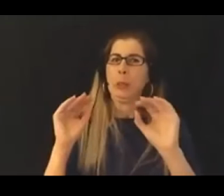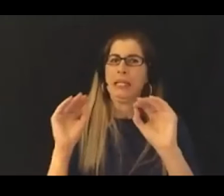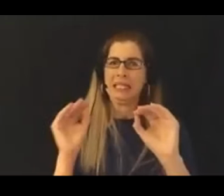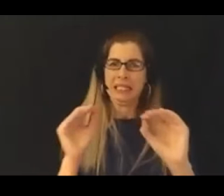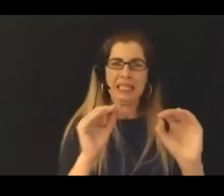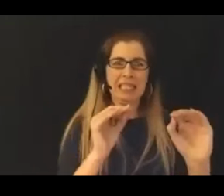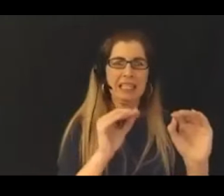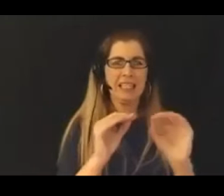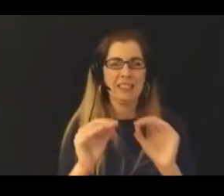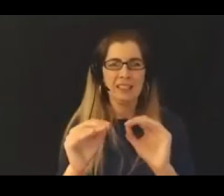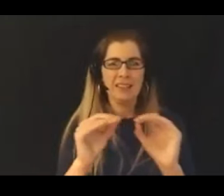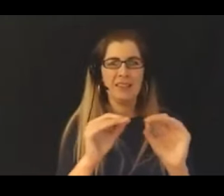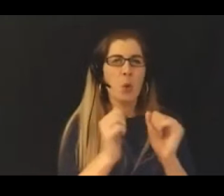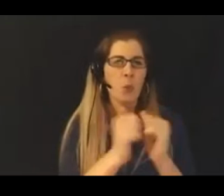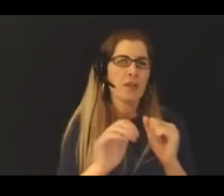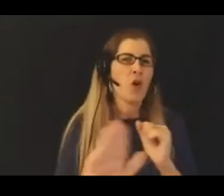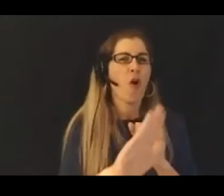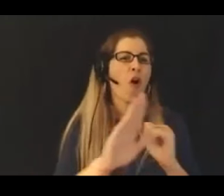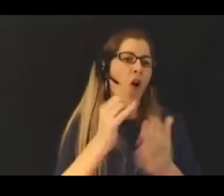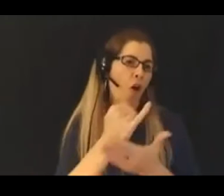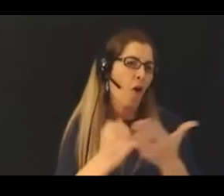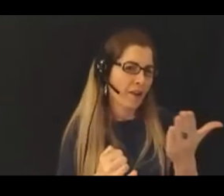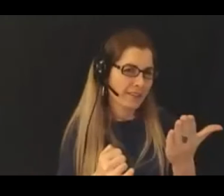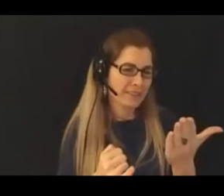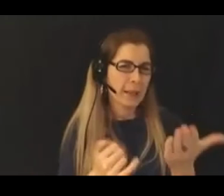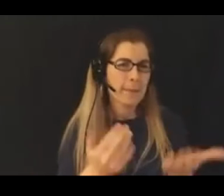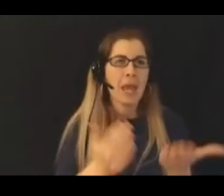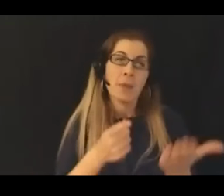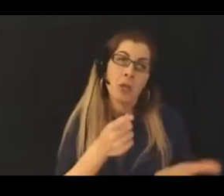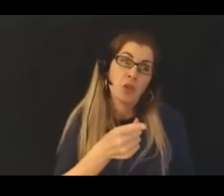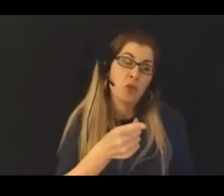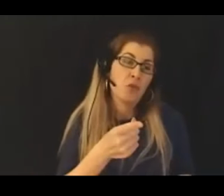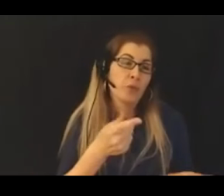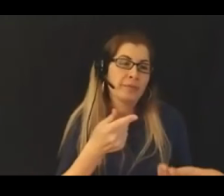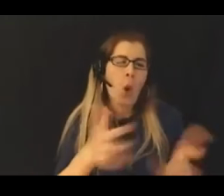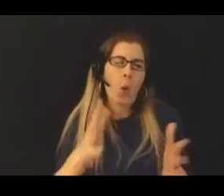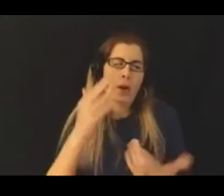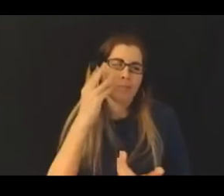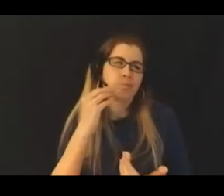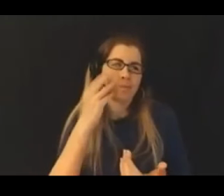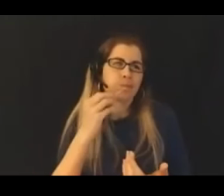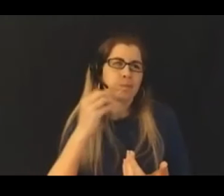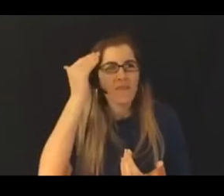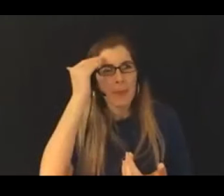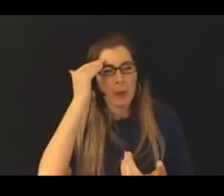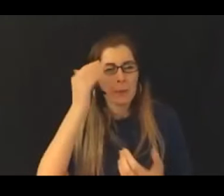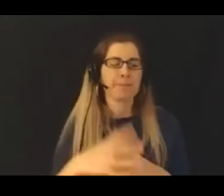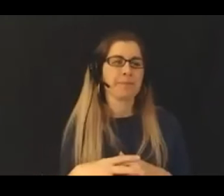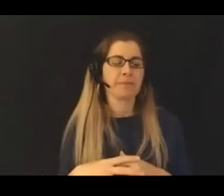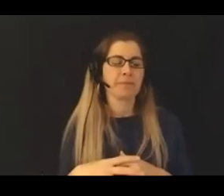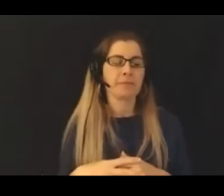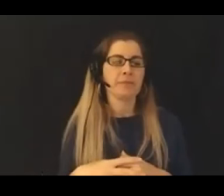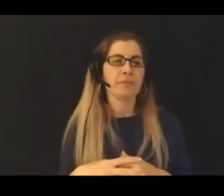online capacities with your art forms. And so a lot of this may feel familiar to you, but one of the things